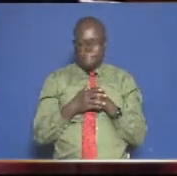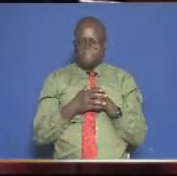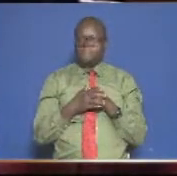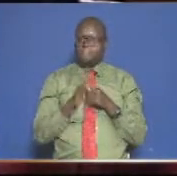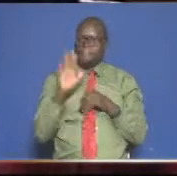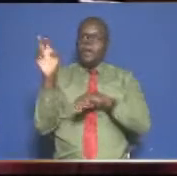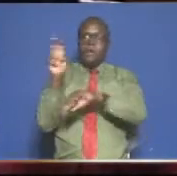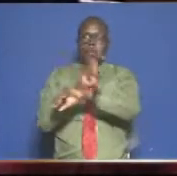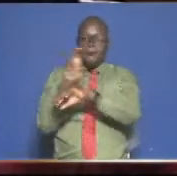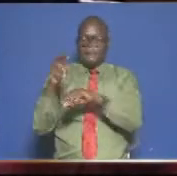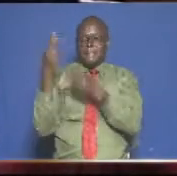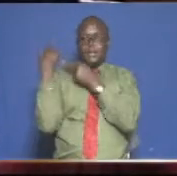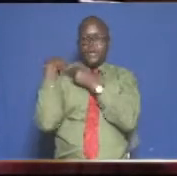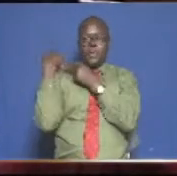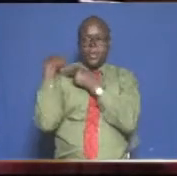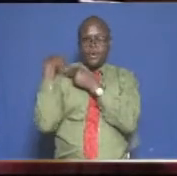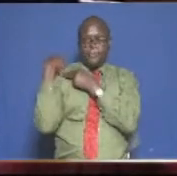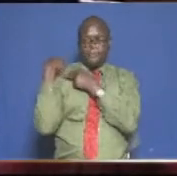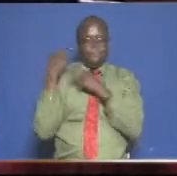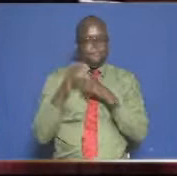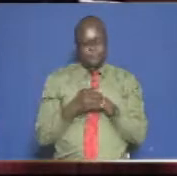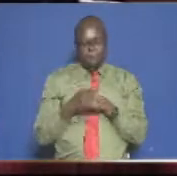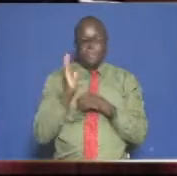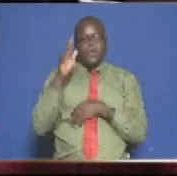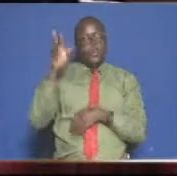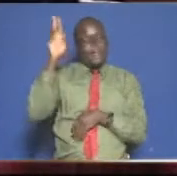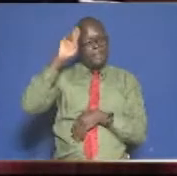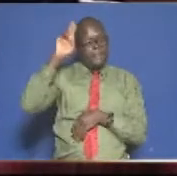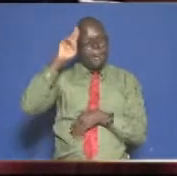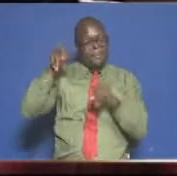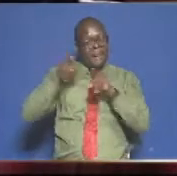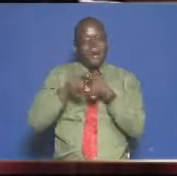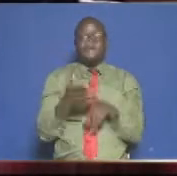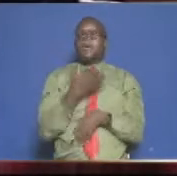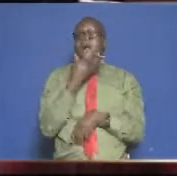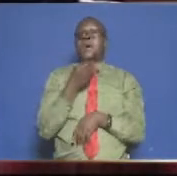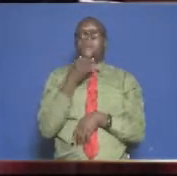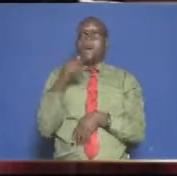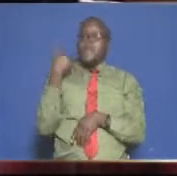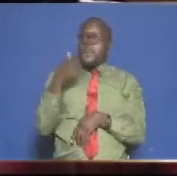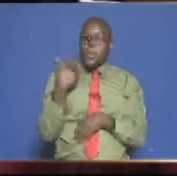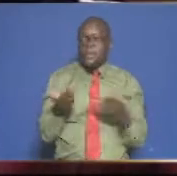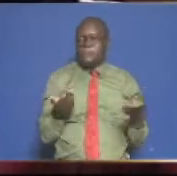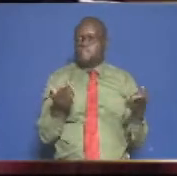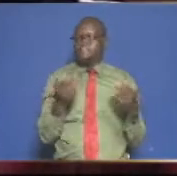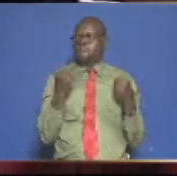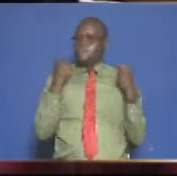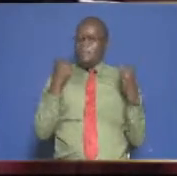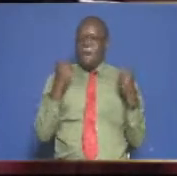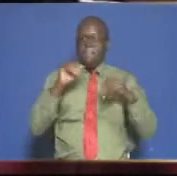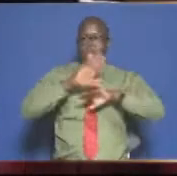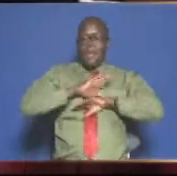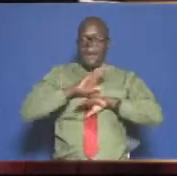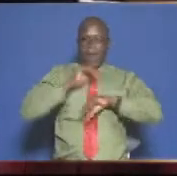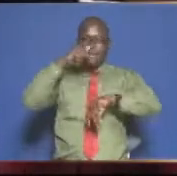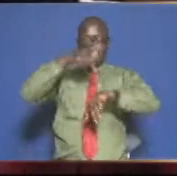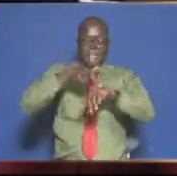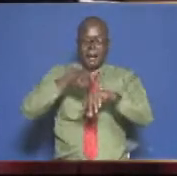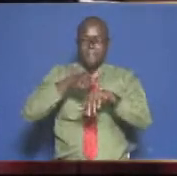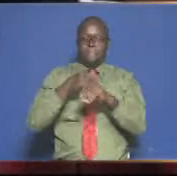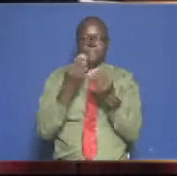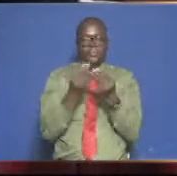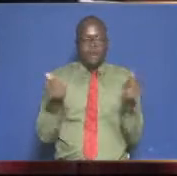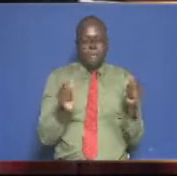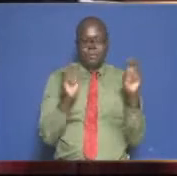oversight role, he'll be remembered as a man who was brave when he was tackling on